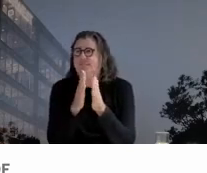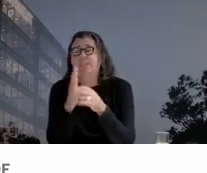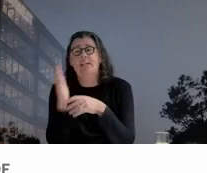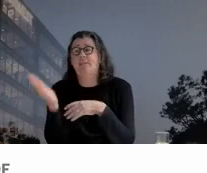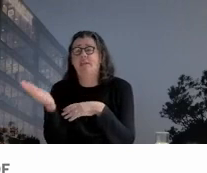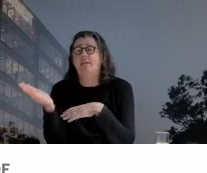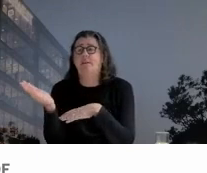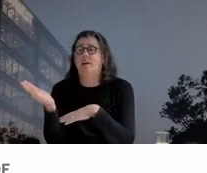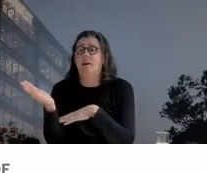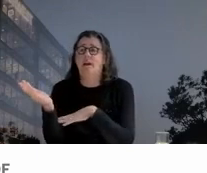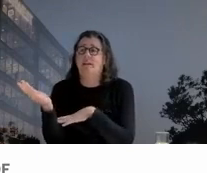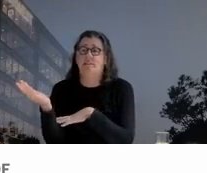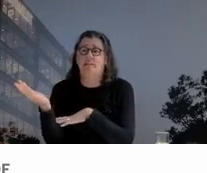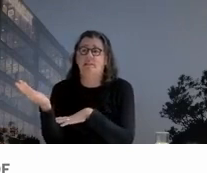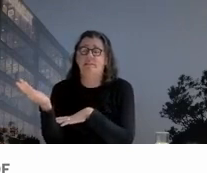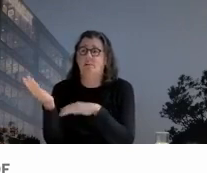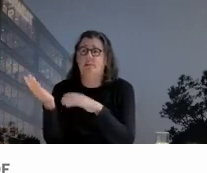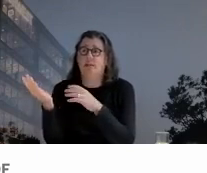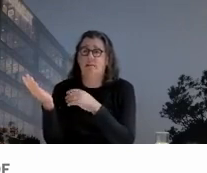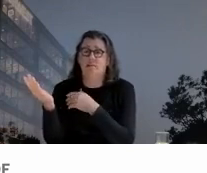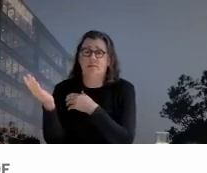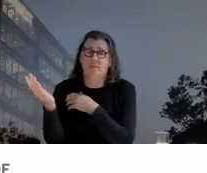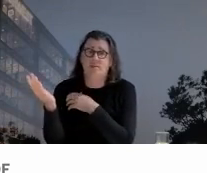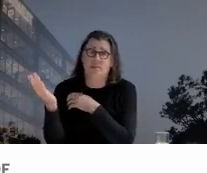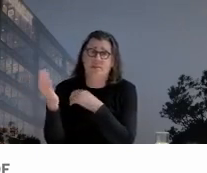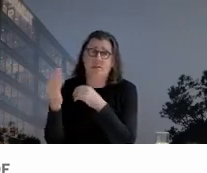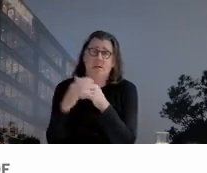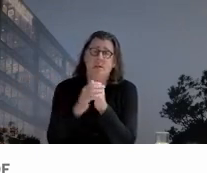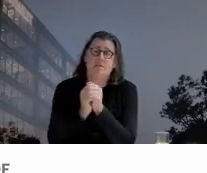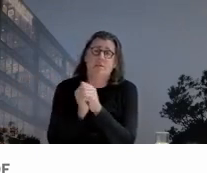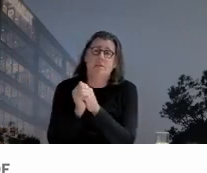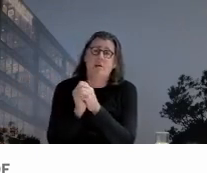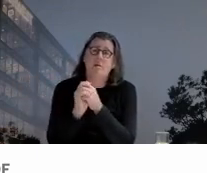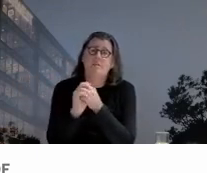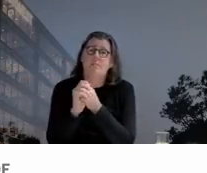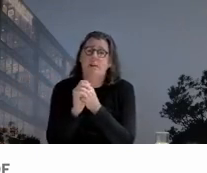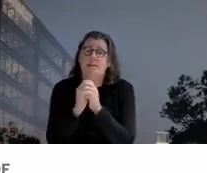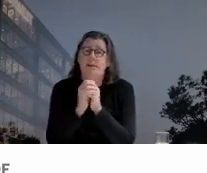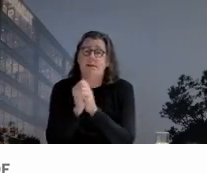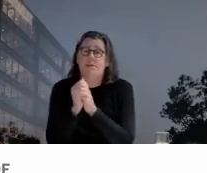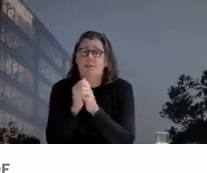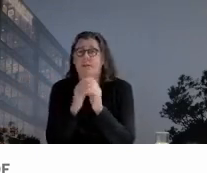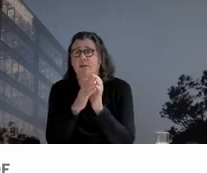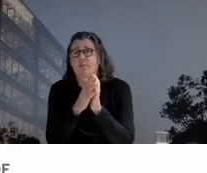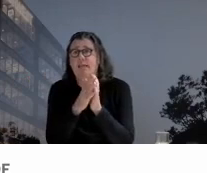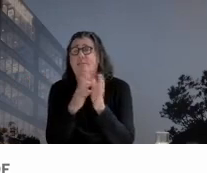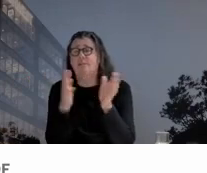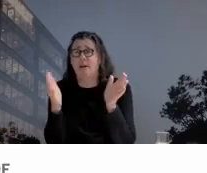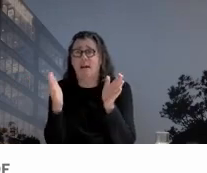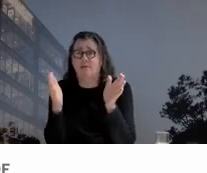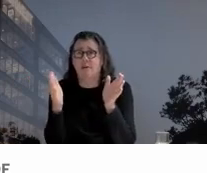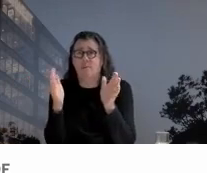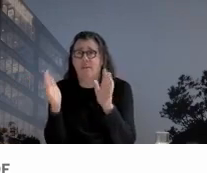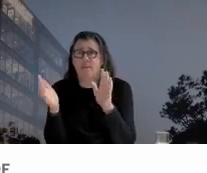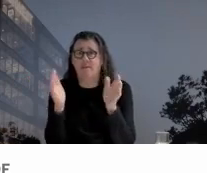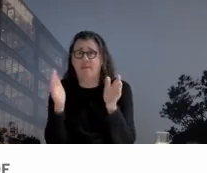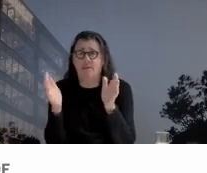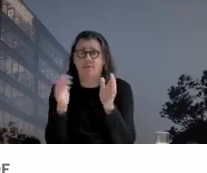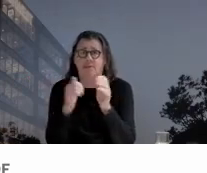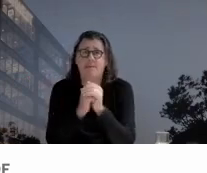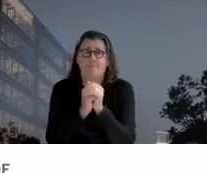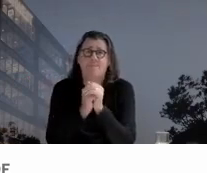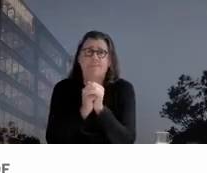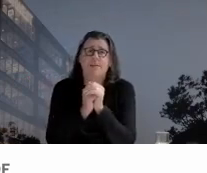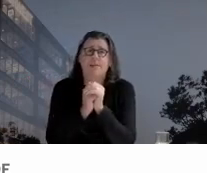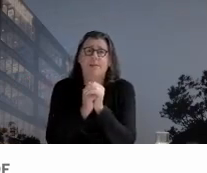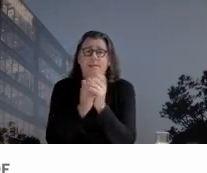290. Even an internal lining's got 71 kilos of CO2. So the lowest embodied energy of the external envelope pieces, the